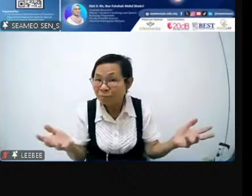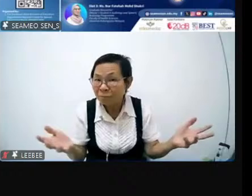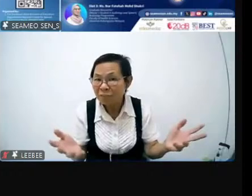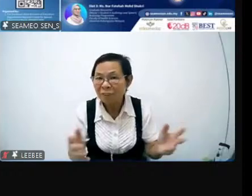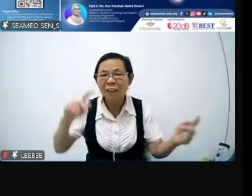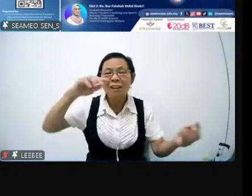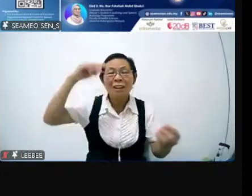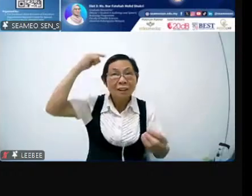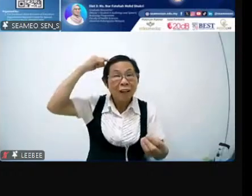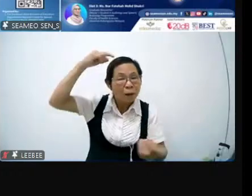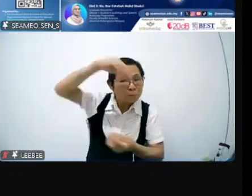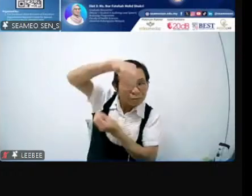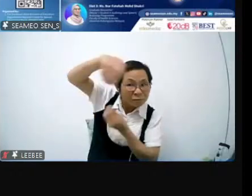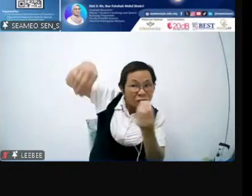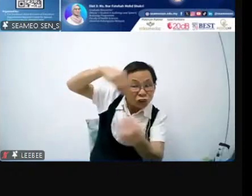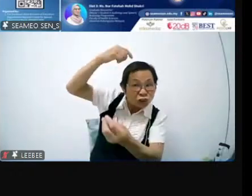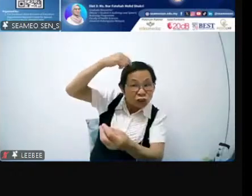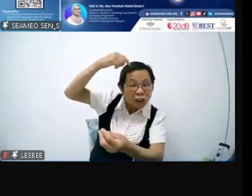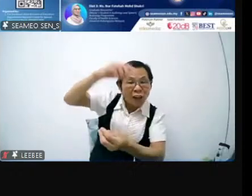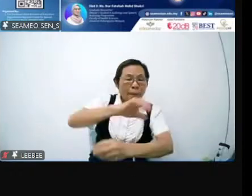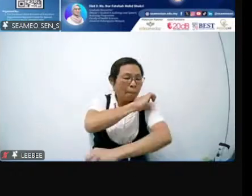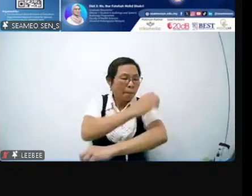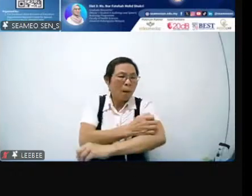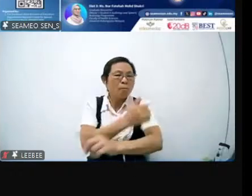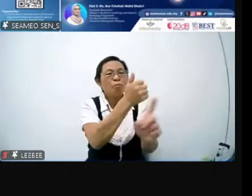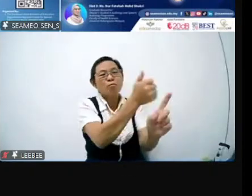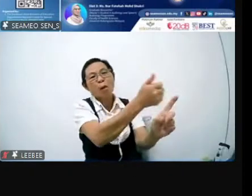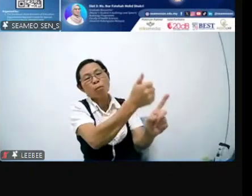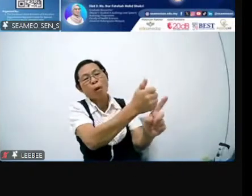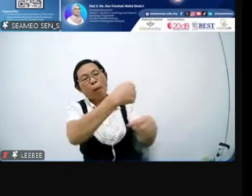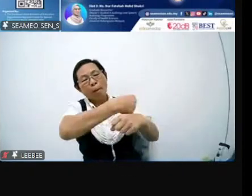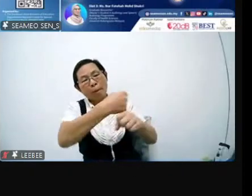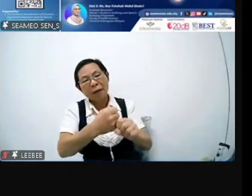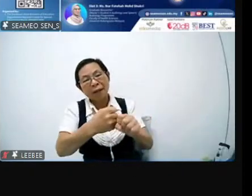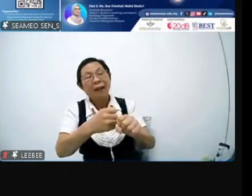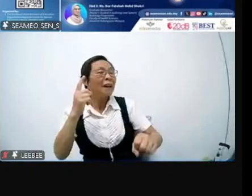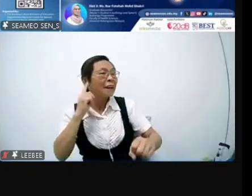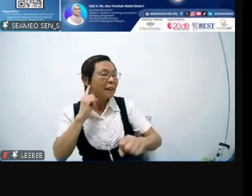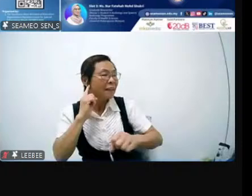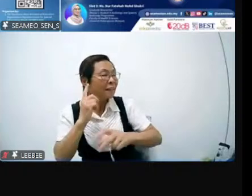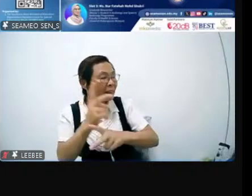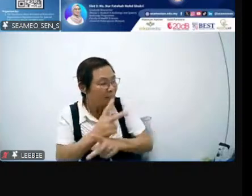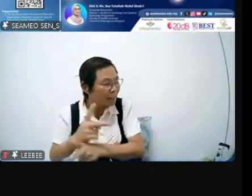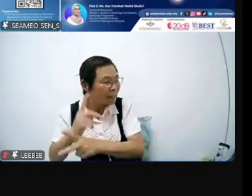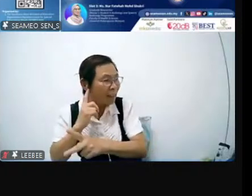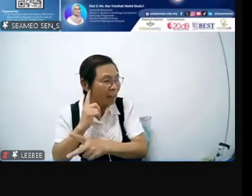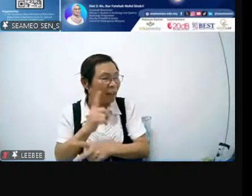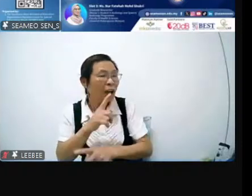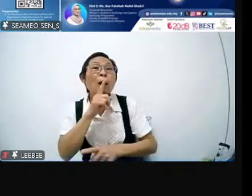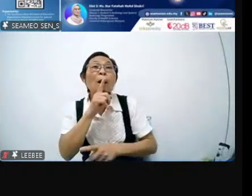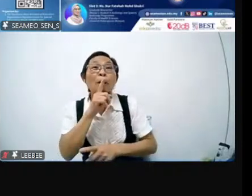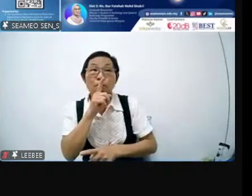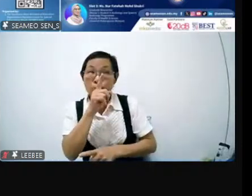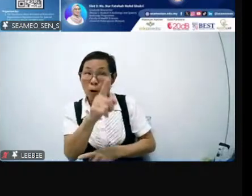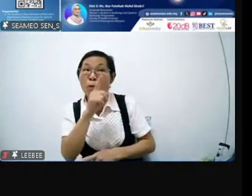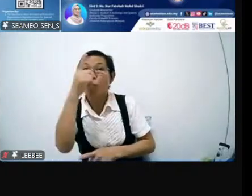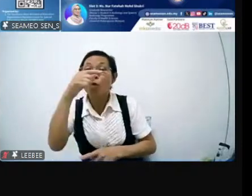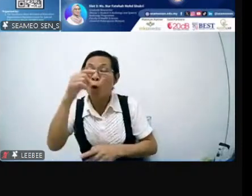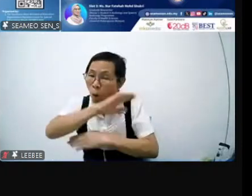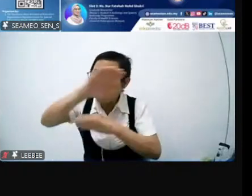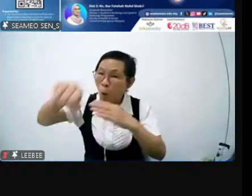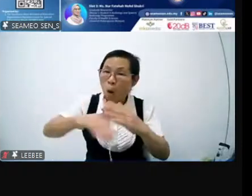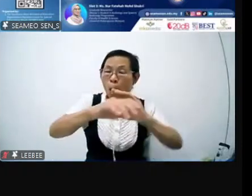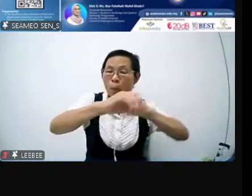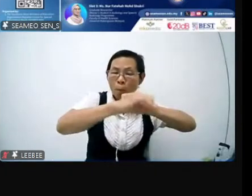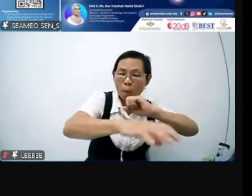Changing Mindsets, Empower Yourself to Make Ear and Hearing Care a Reality for All. This campaign